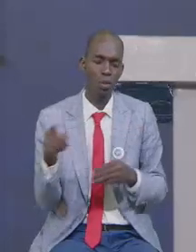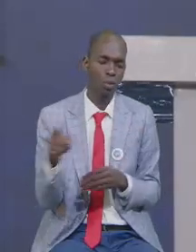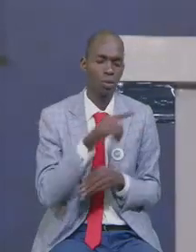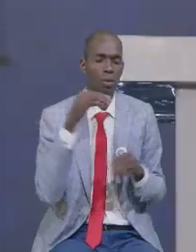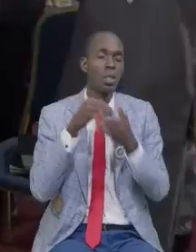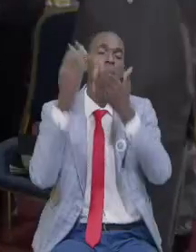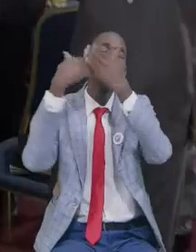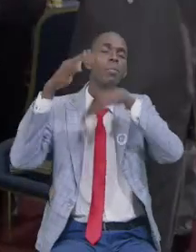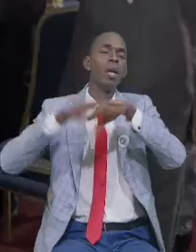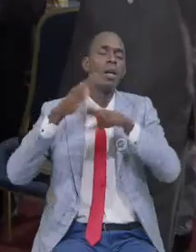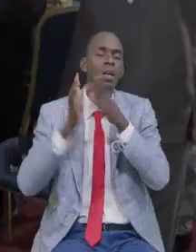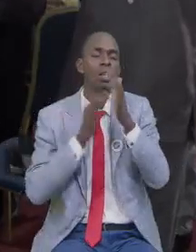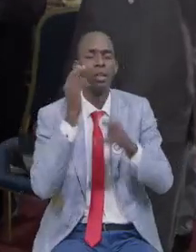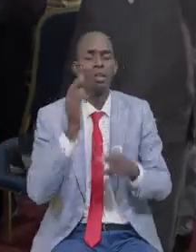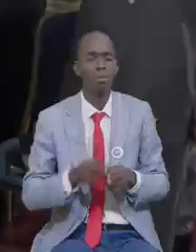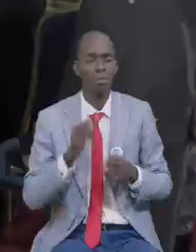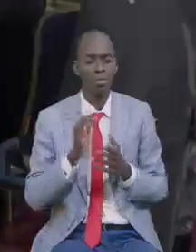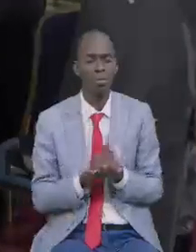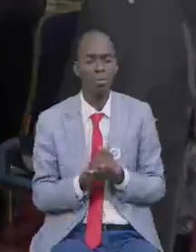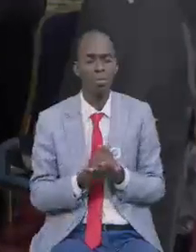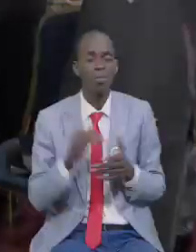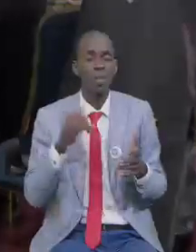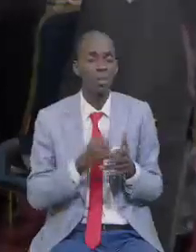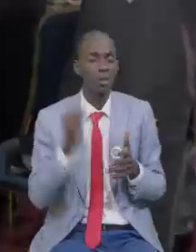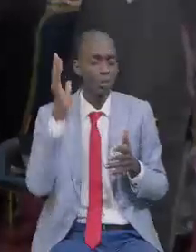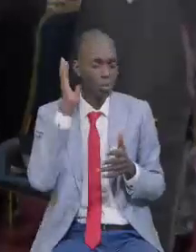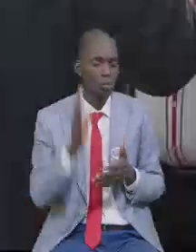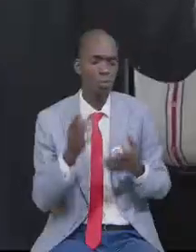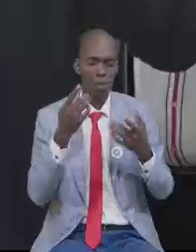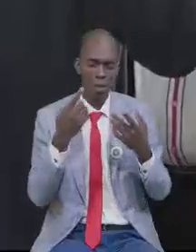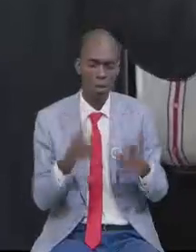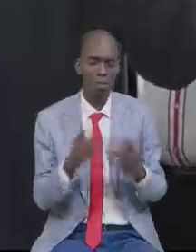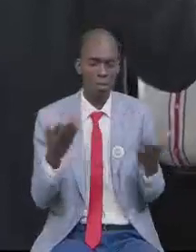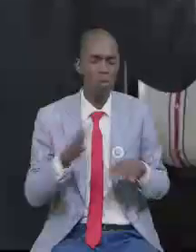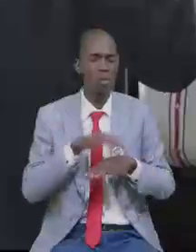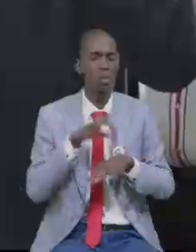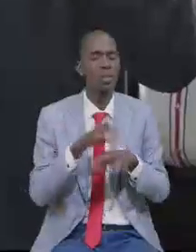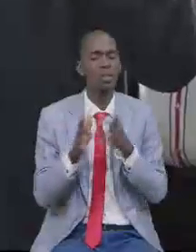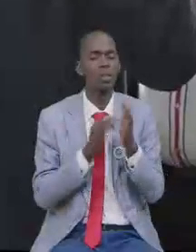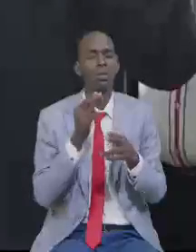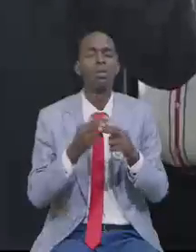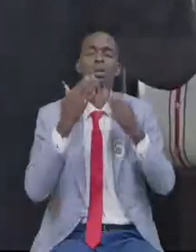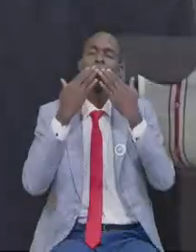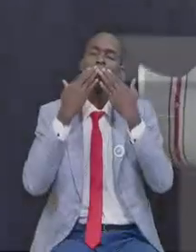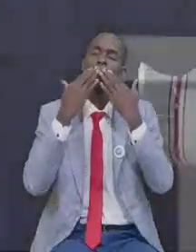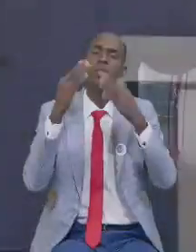heaven. They will be fulfilled here on earth. Thank you, Lord, for the